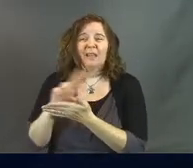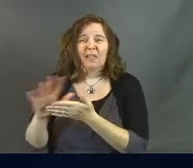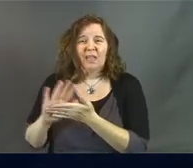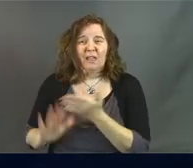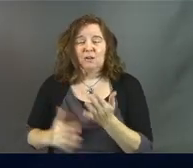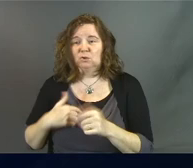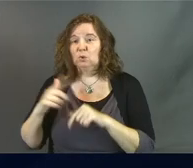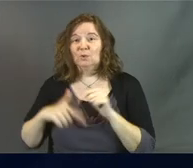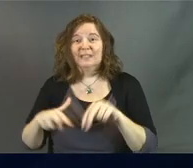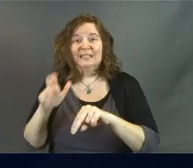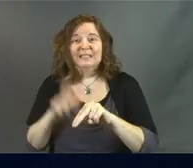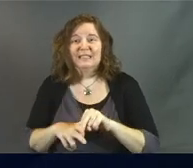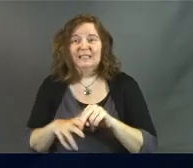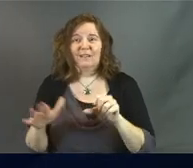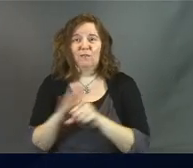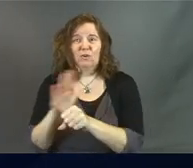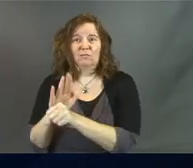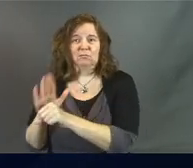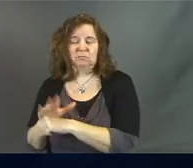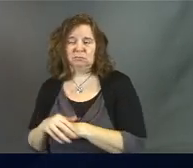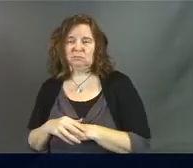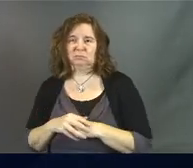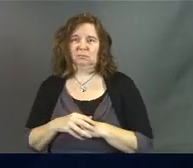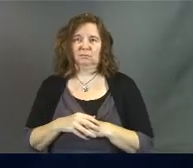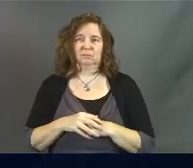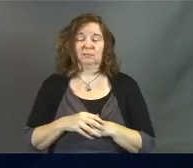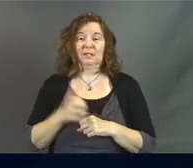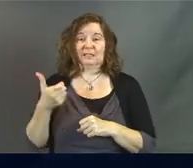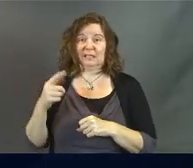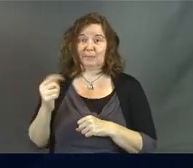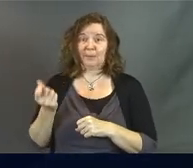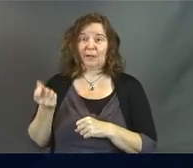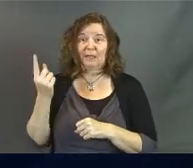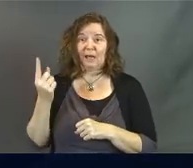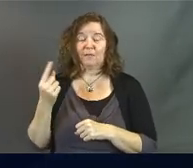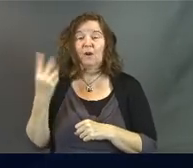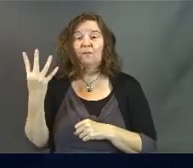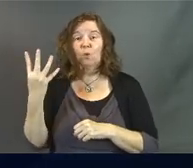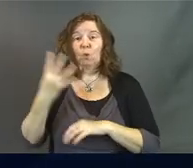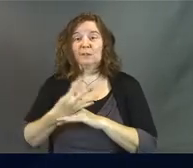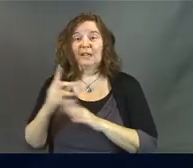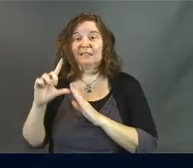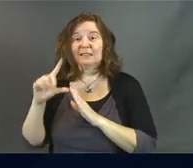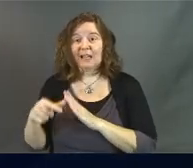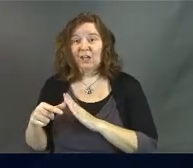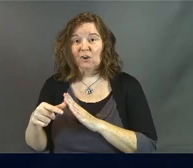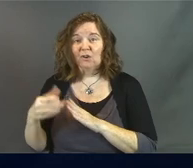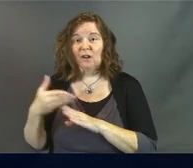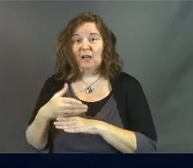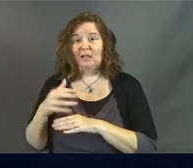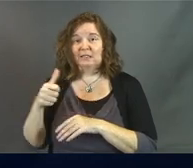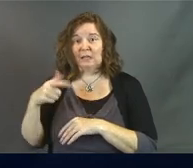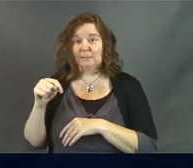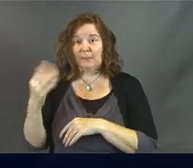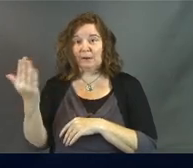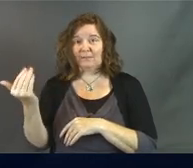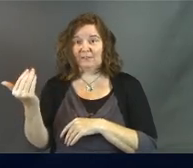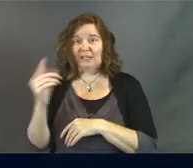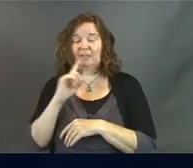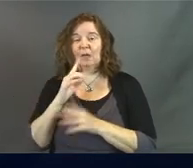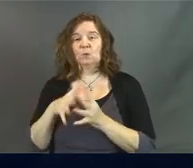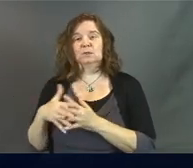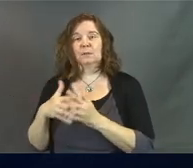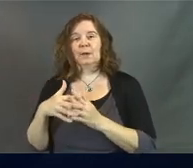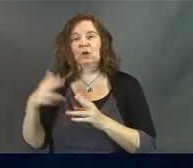were full. You couldn't get a seat. That's September 11th. 4 days after the attacks, September 15th, there was